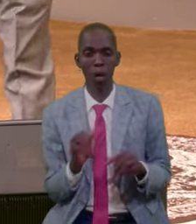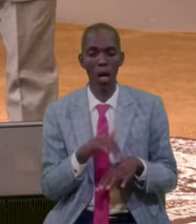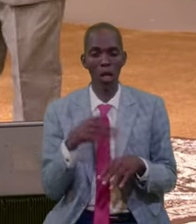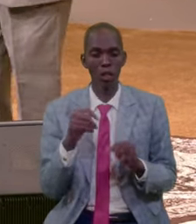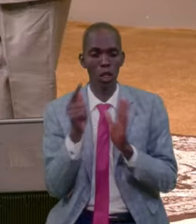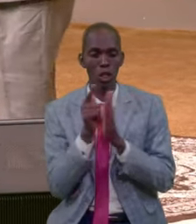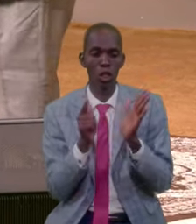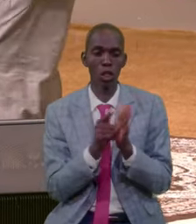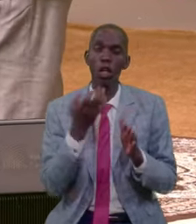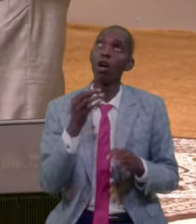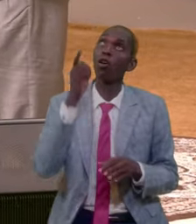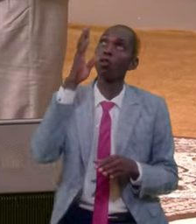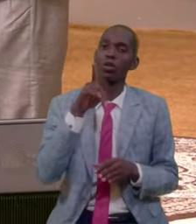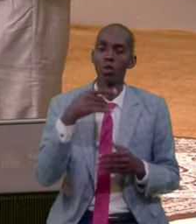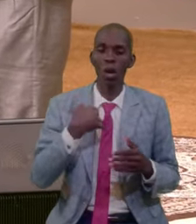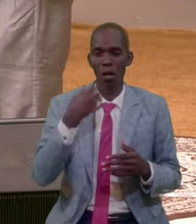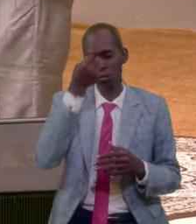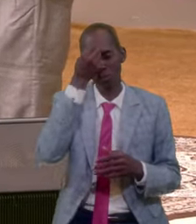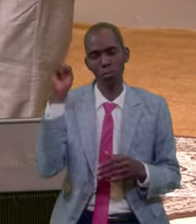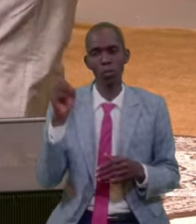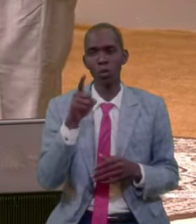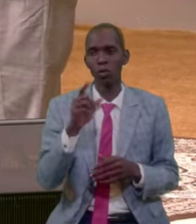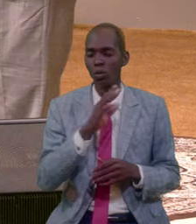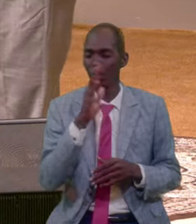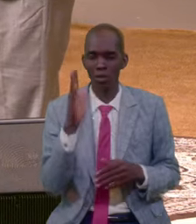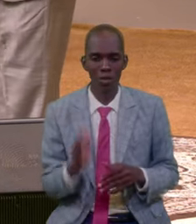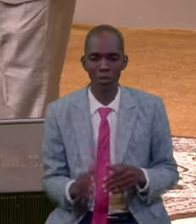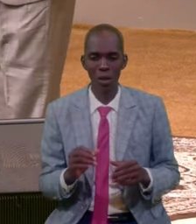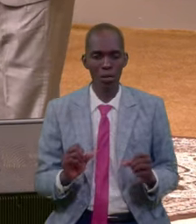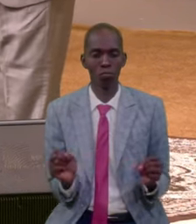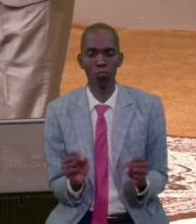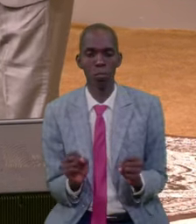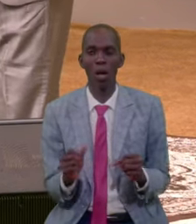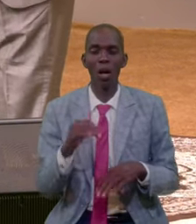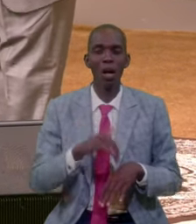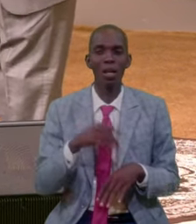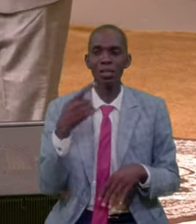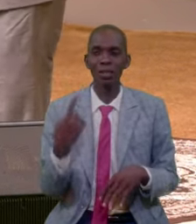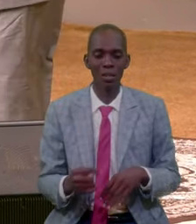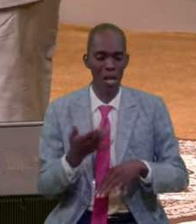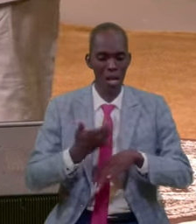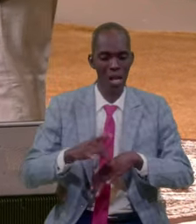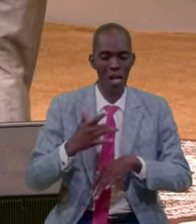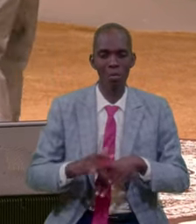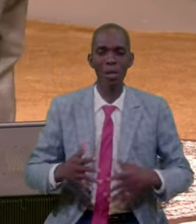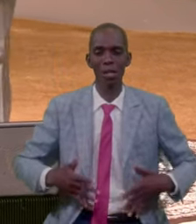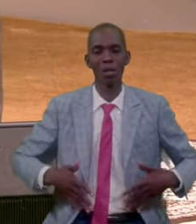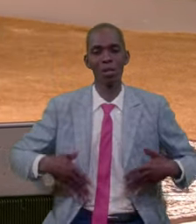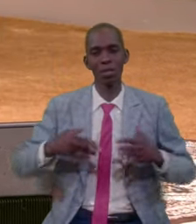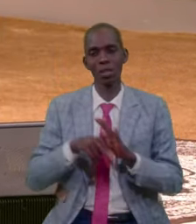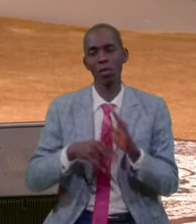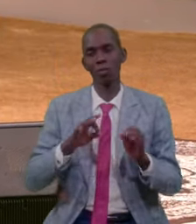not tremble at the evil life you live. You do not tremble at the emptiness of your life.